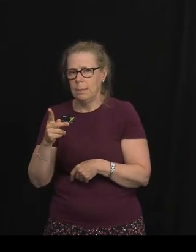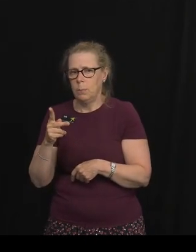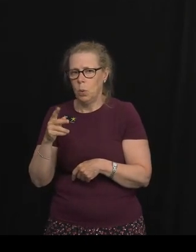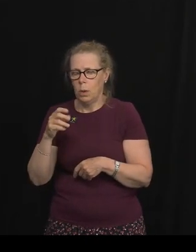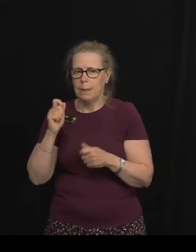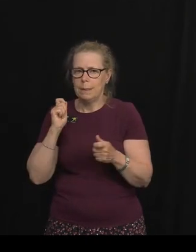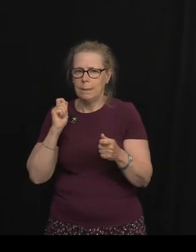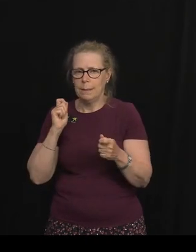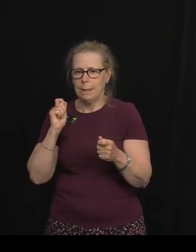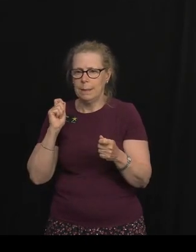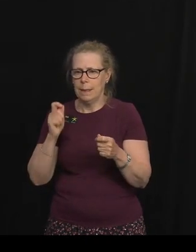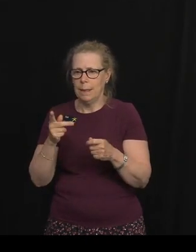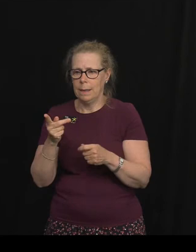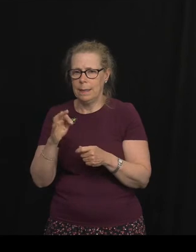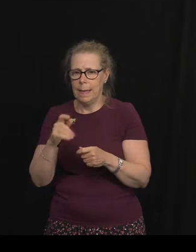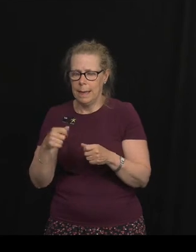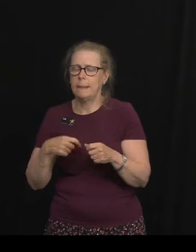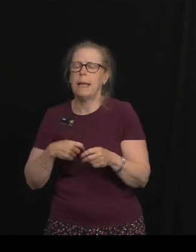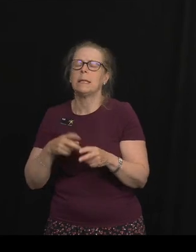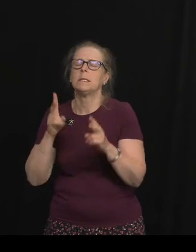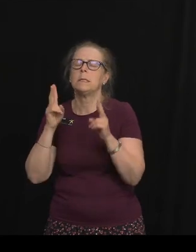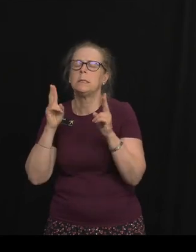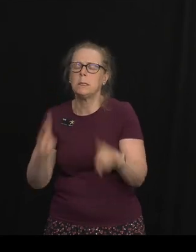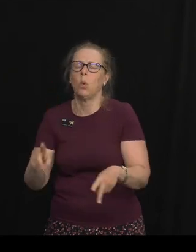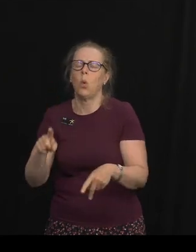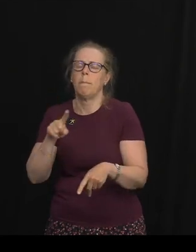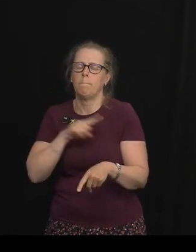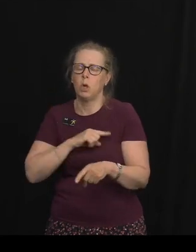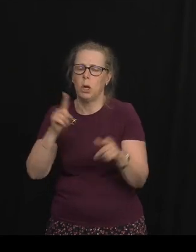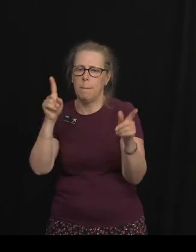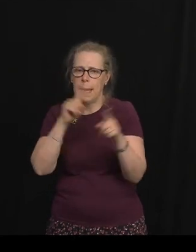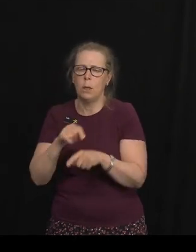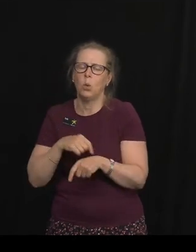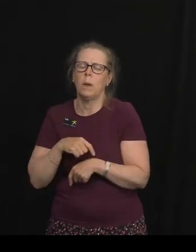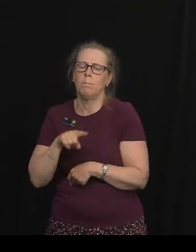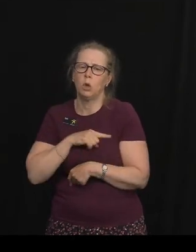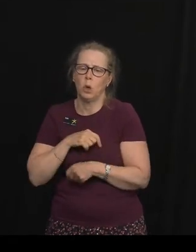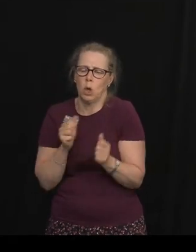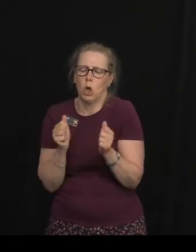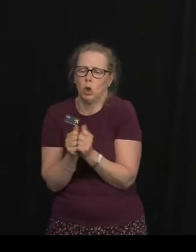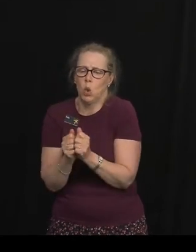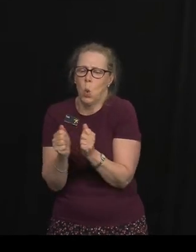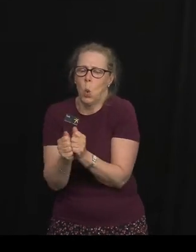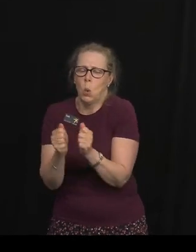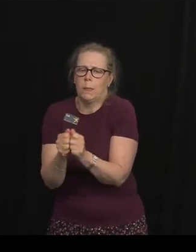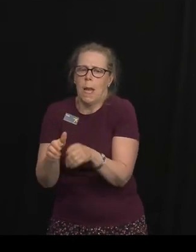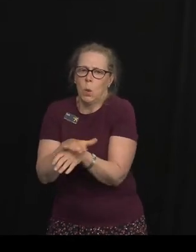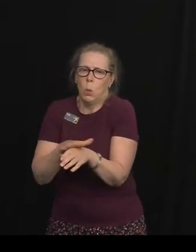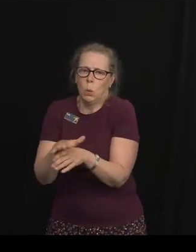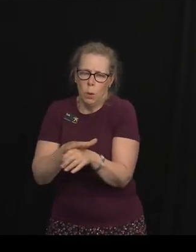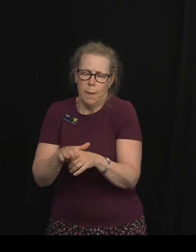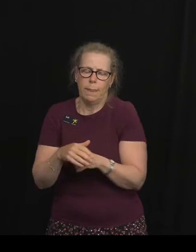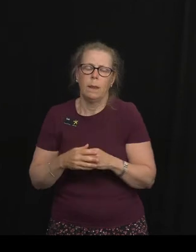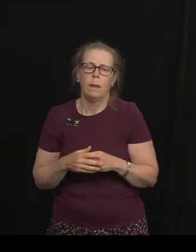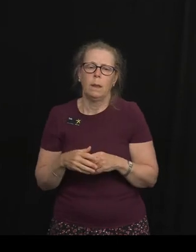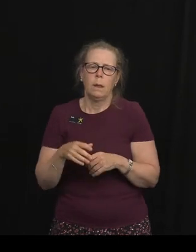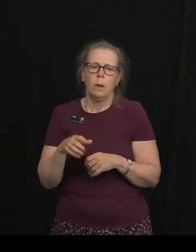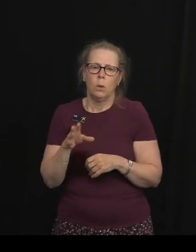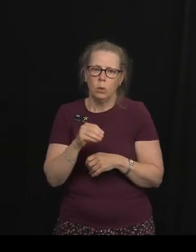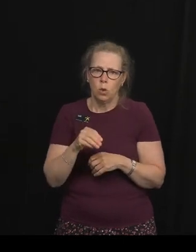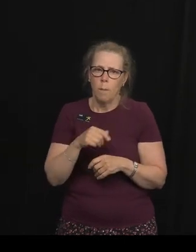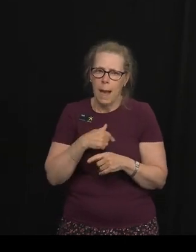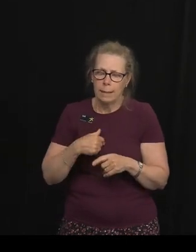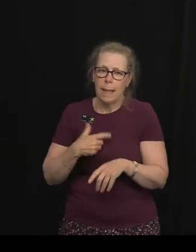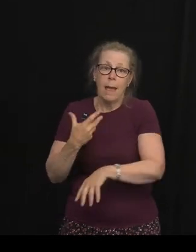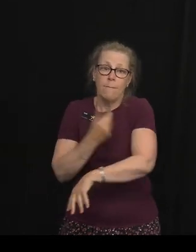It's lots of people in a very, very small space. They had a vaccination rate of